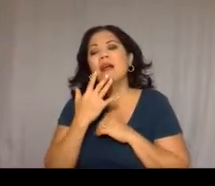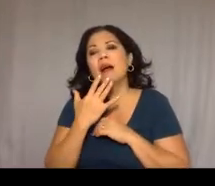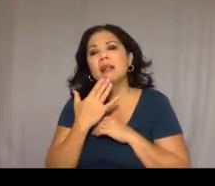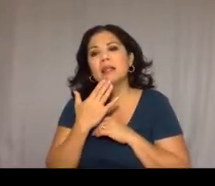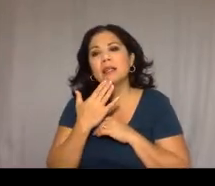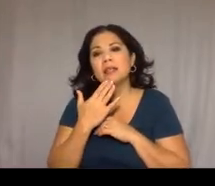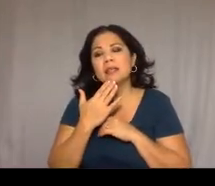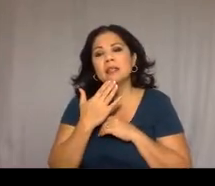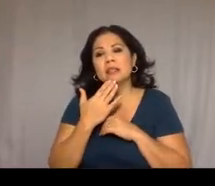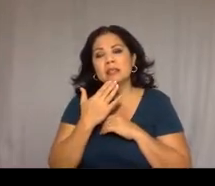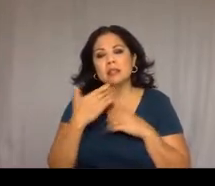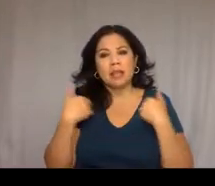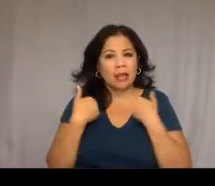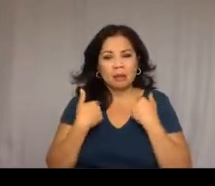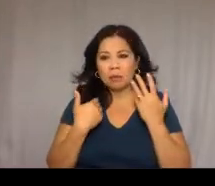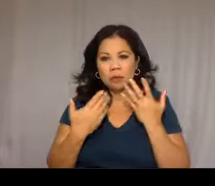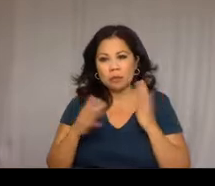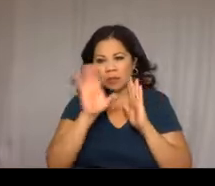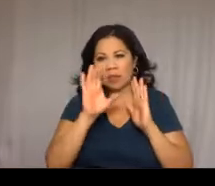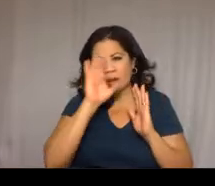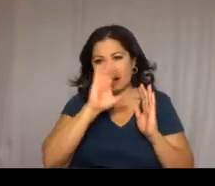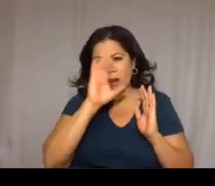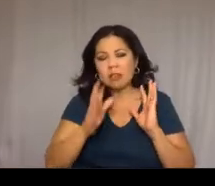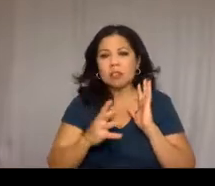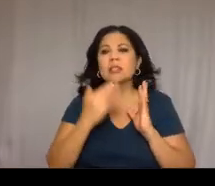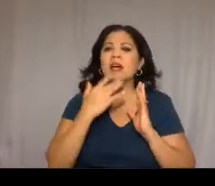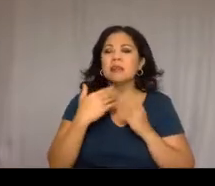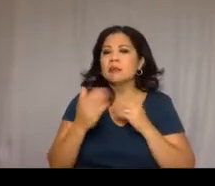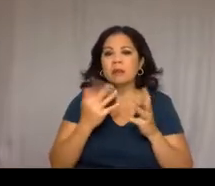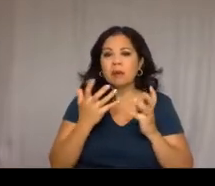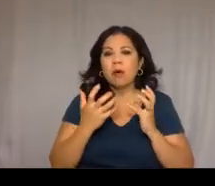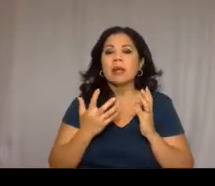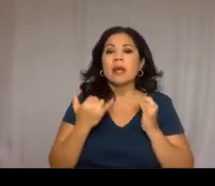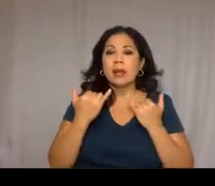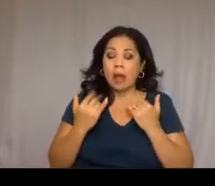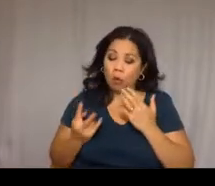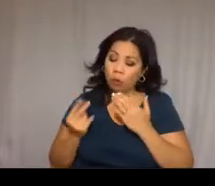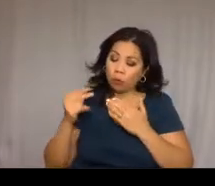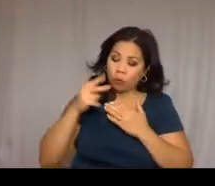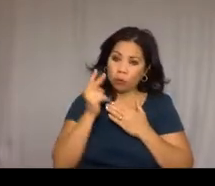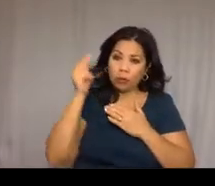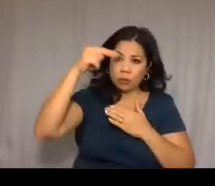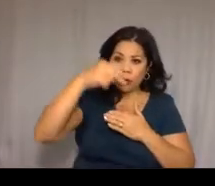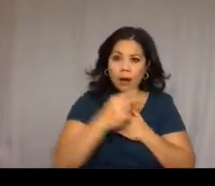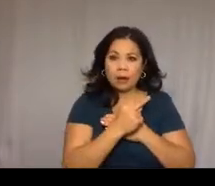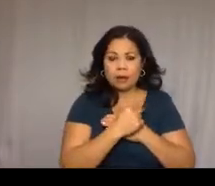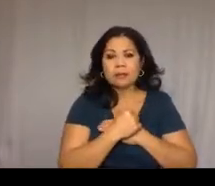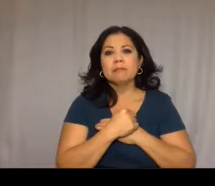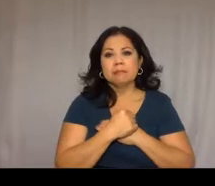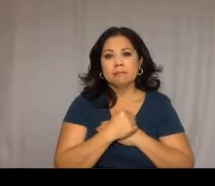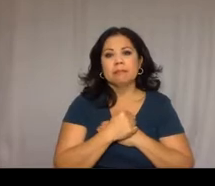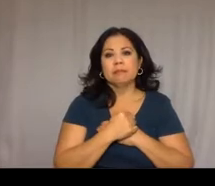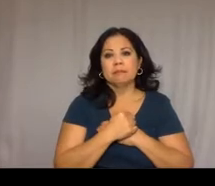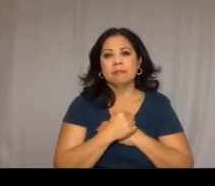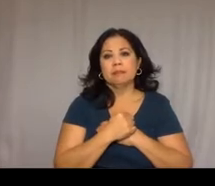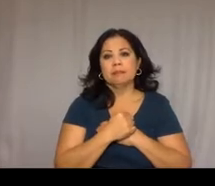in, color it any way you like, and then you're going to take the scissors and you're going to cut this character out. So we cut the character